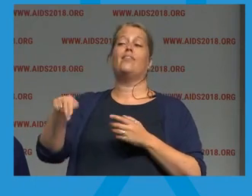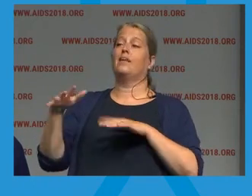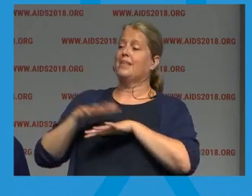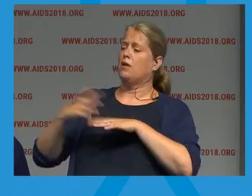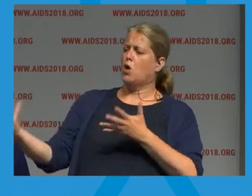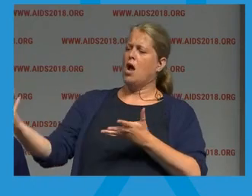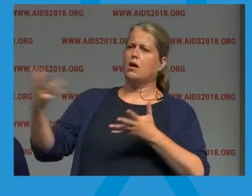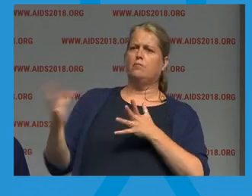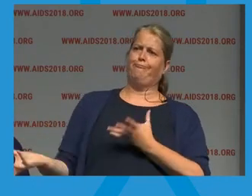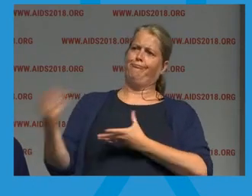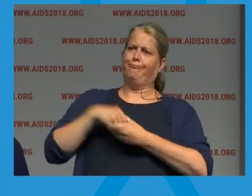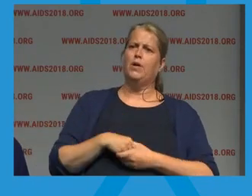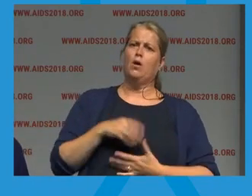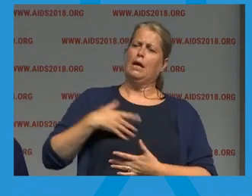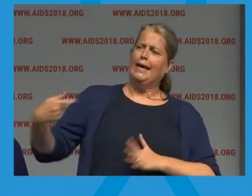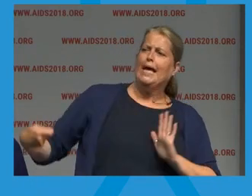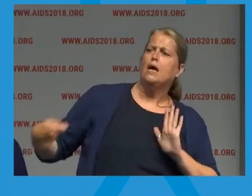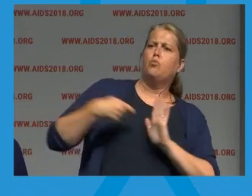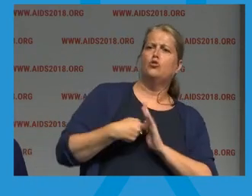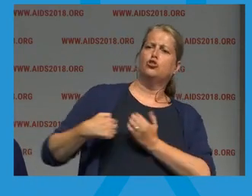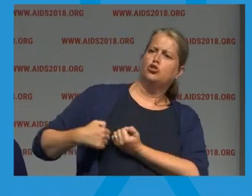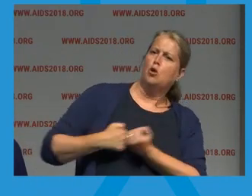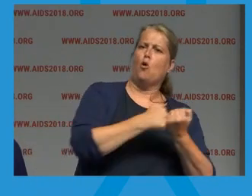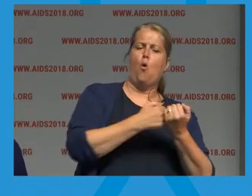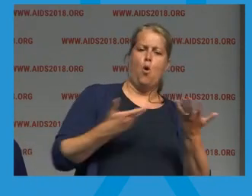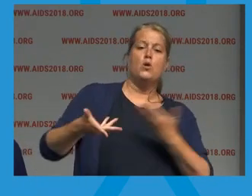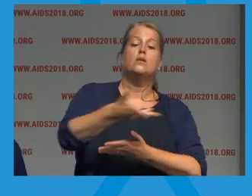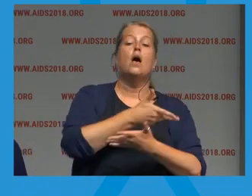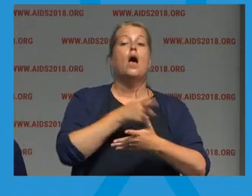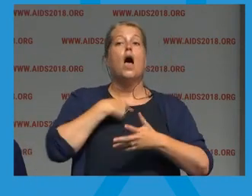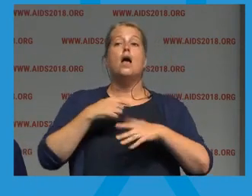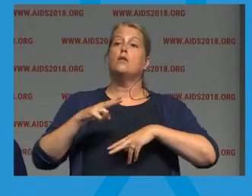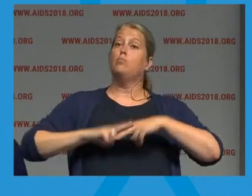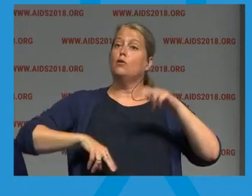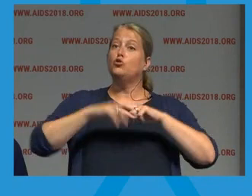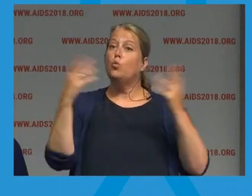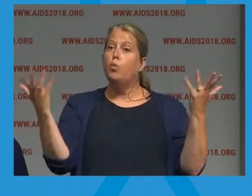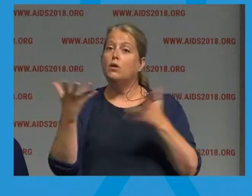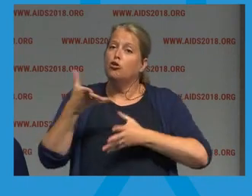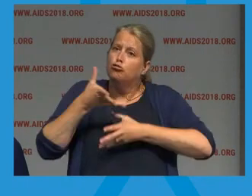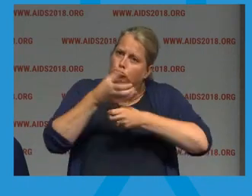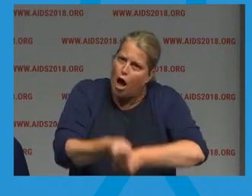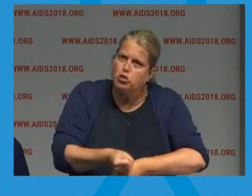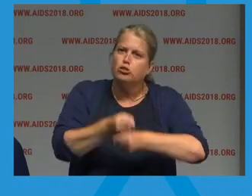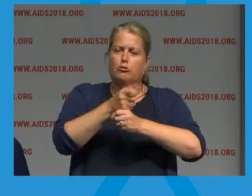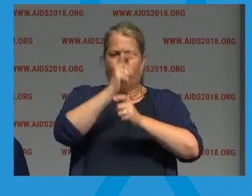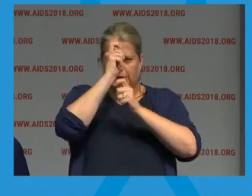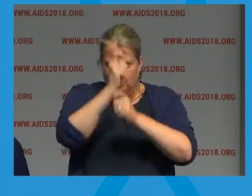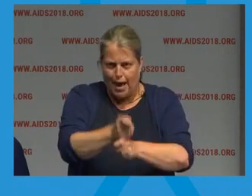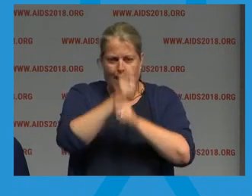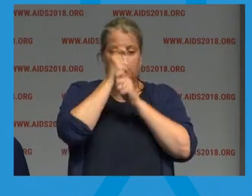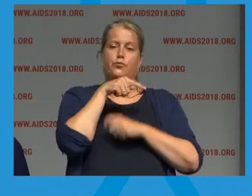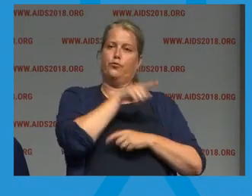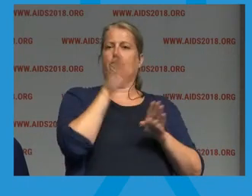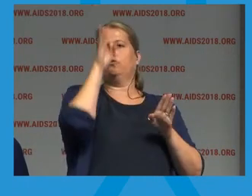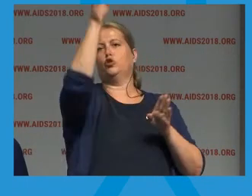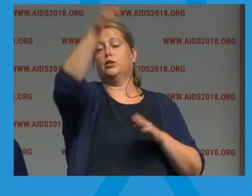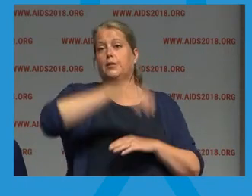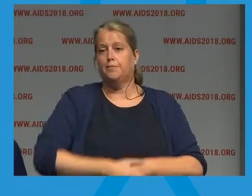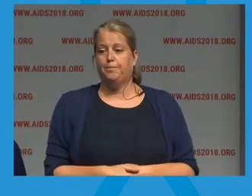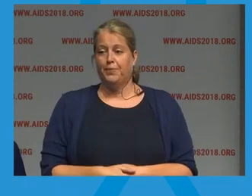and support, build trust and confidence with respect to PWN's future. This